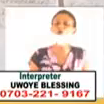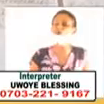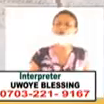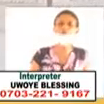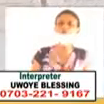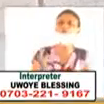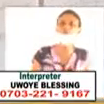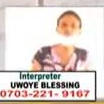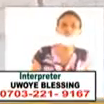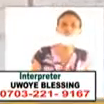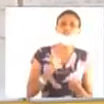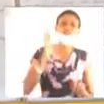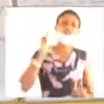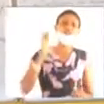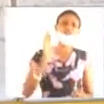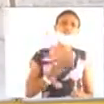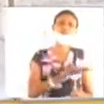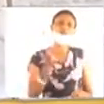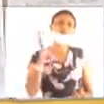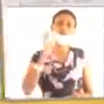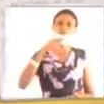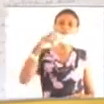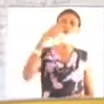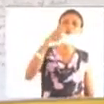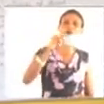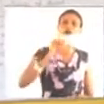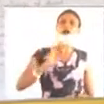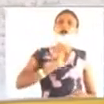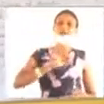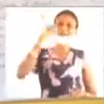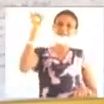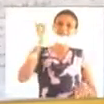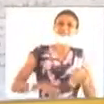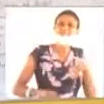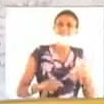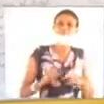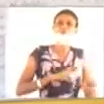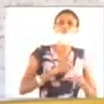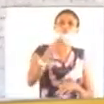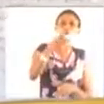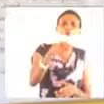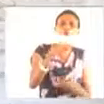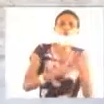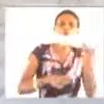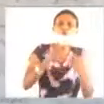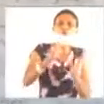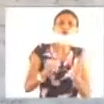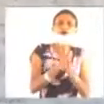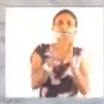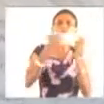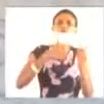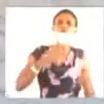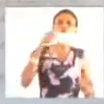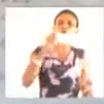to drugs is here, they neglect obligations to work. Obligation.